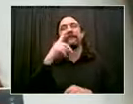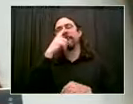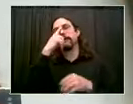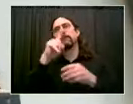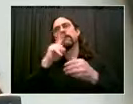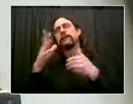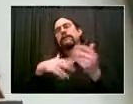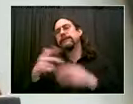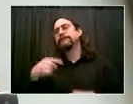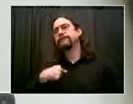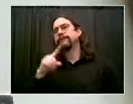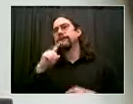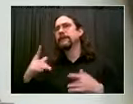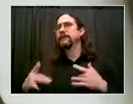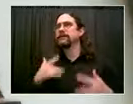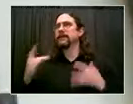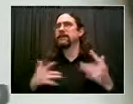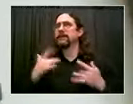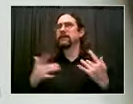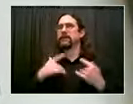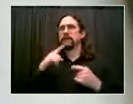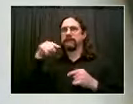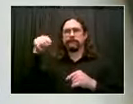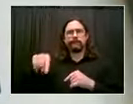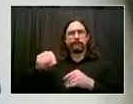months have been so hard as a parent,